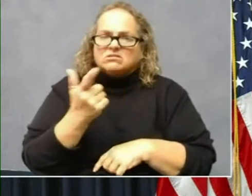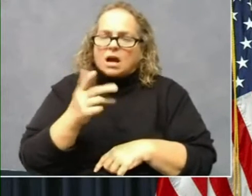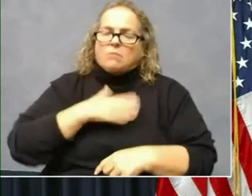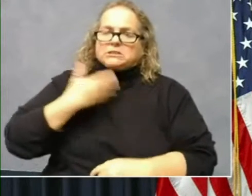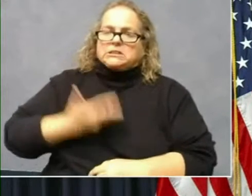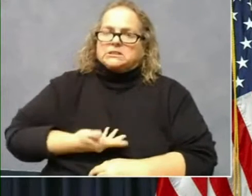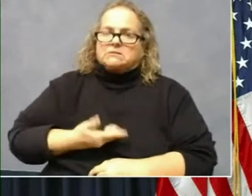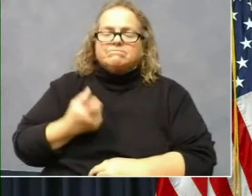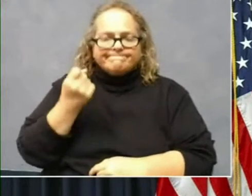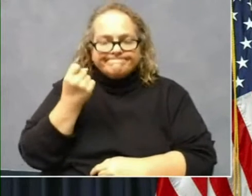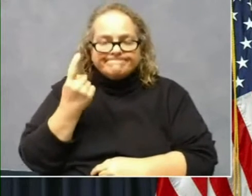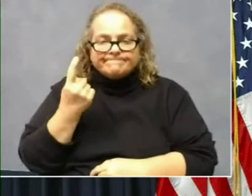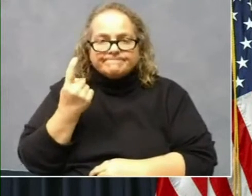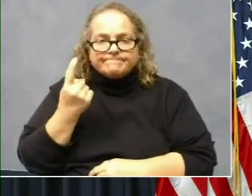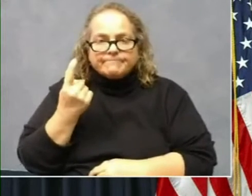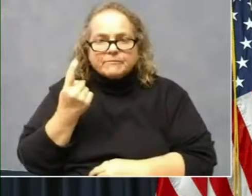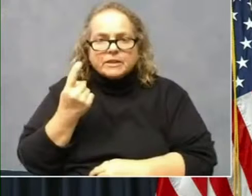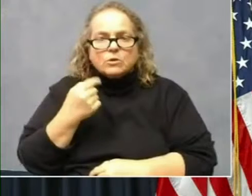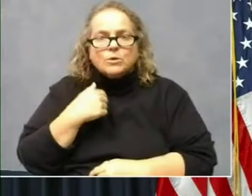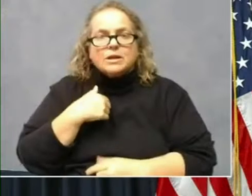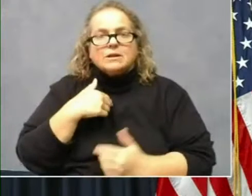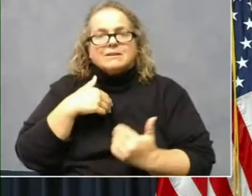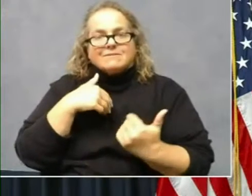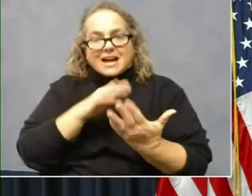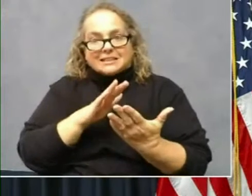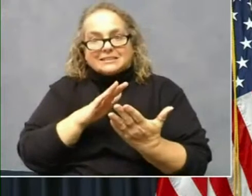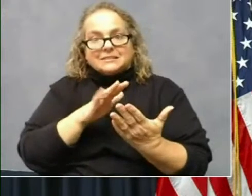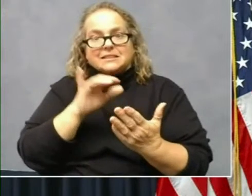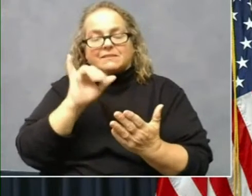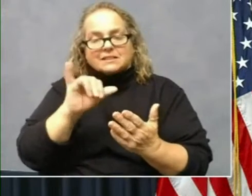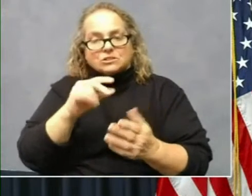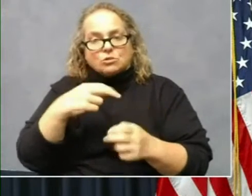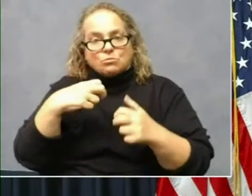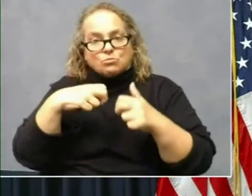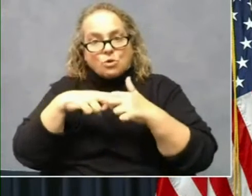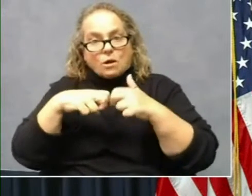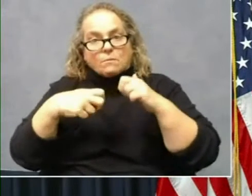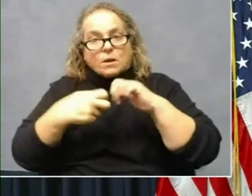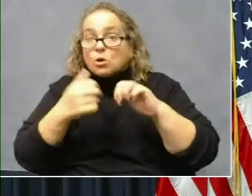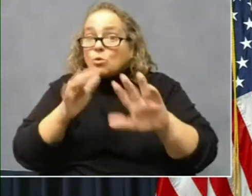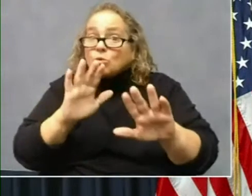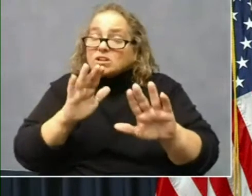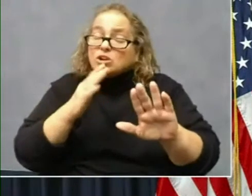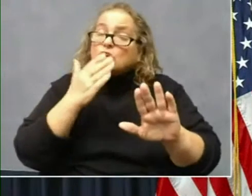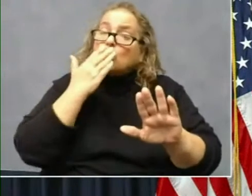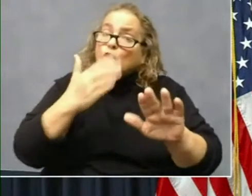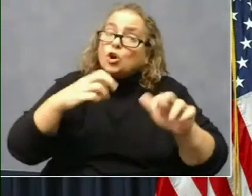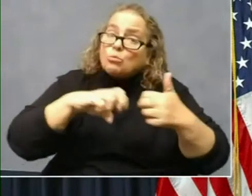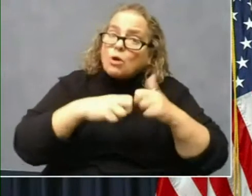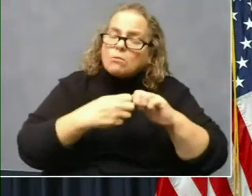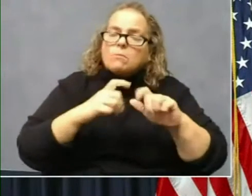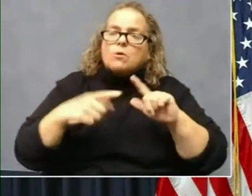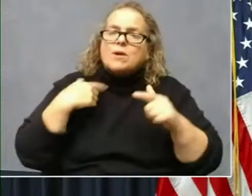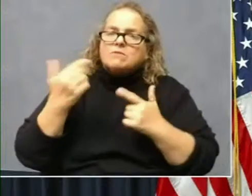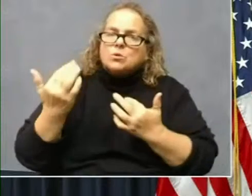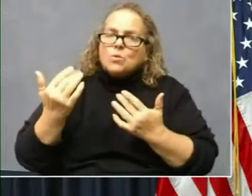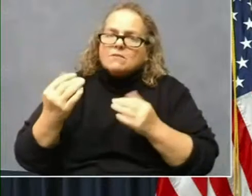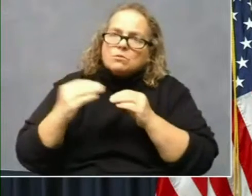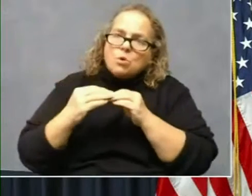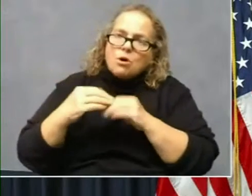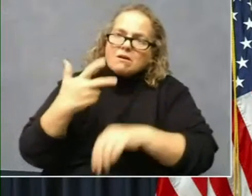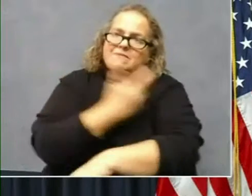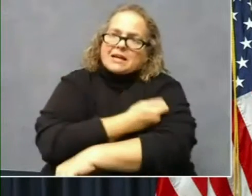going to face this problem, which is a good problem to have, the entire time we're waiting for vaccines. And right now it